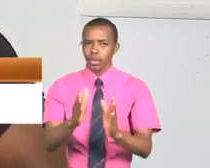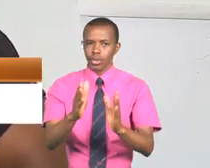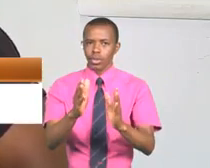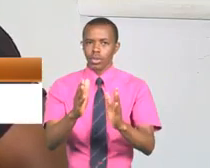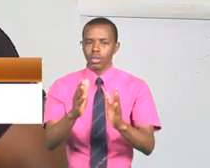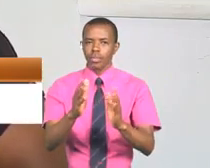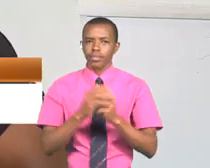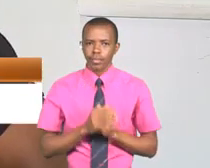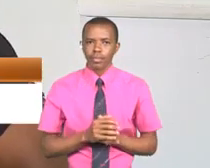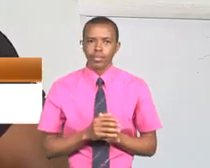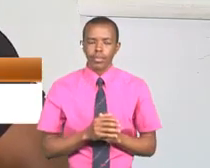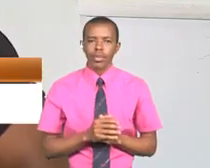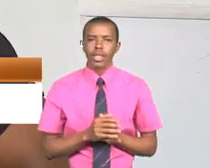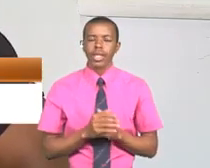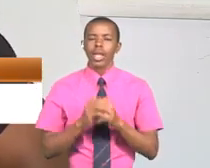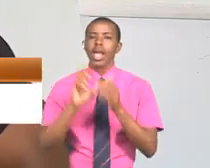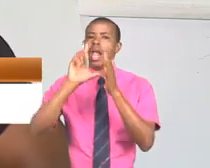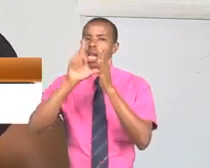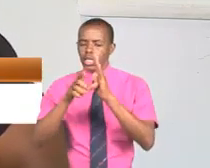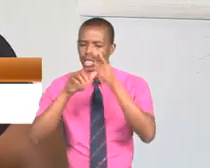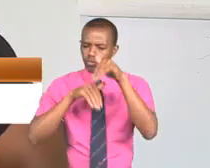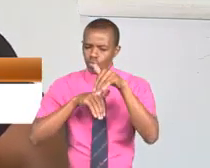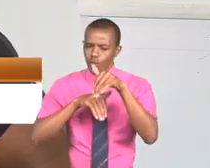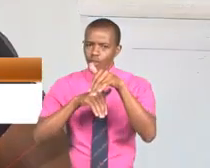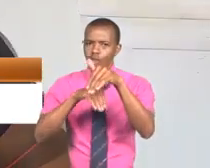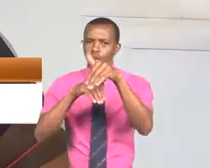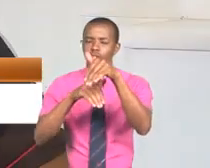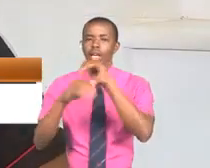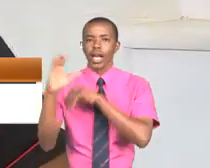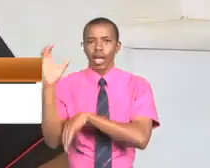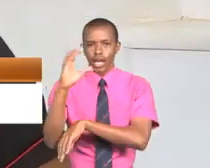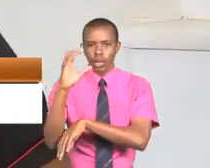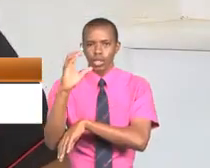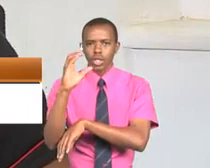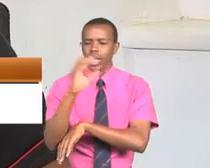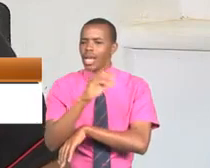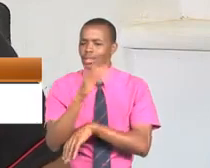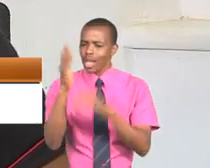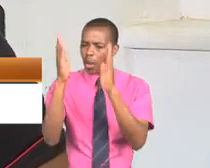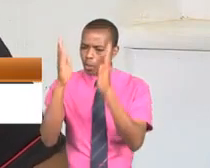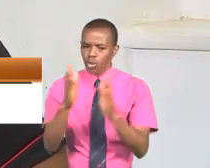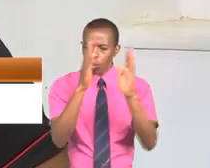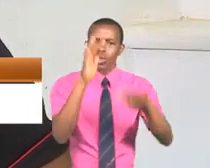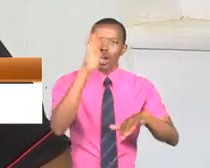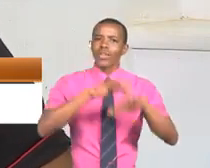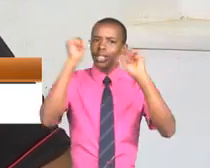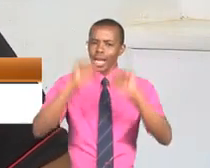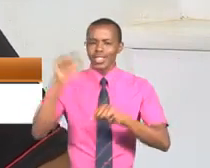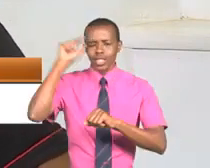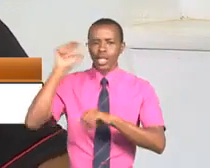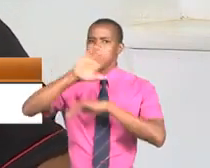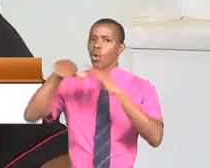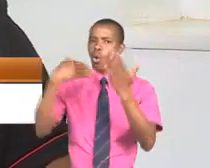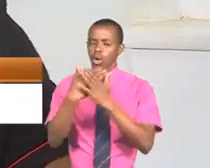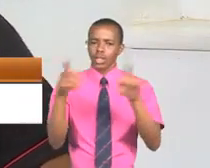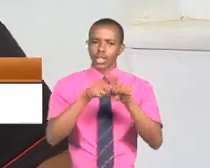with the session, and thereafter making a follow-up to the client. So it can affect anybody from any gender, and it also